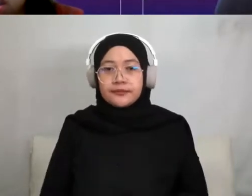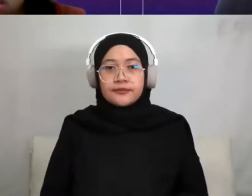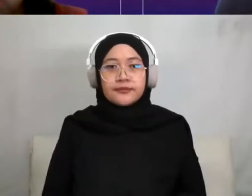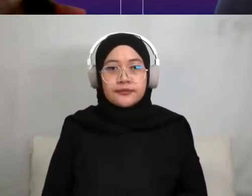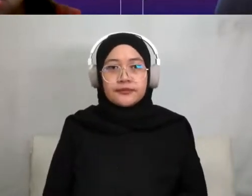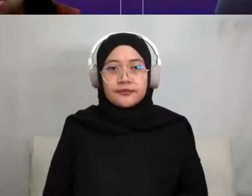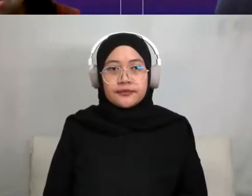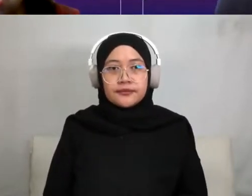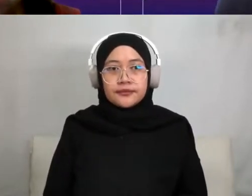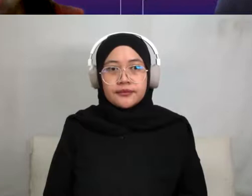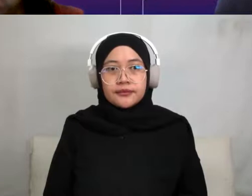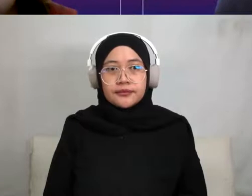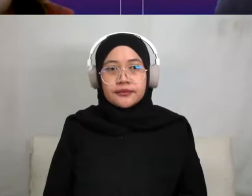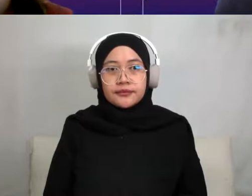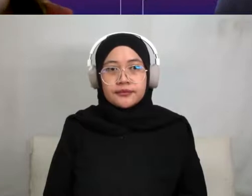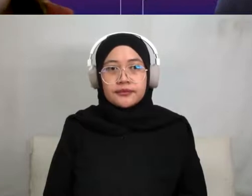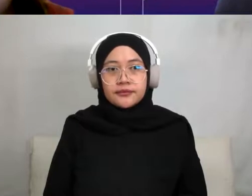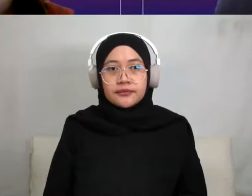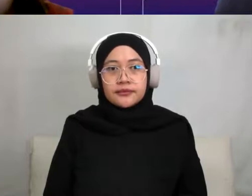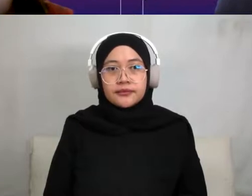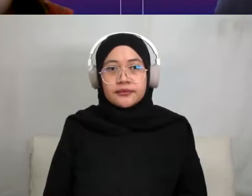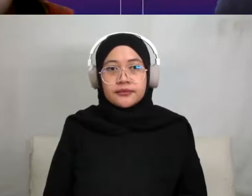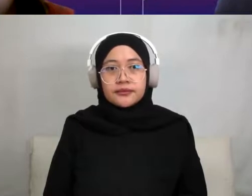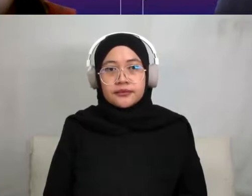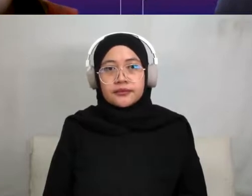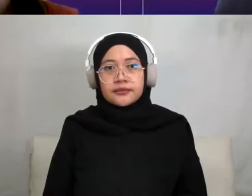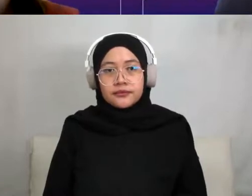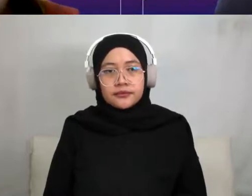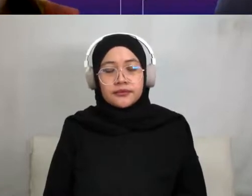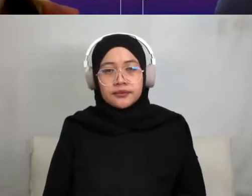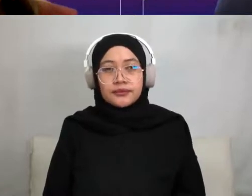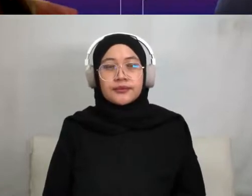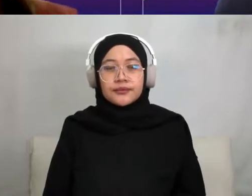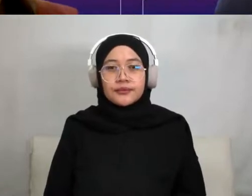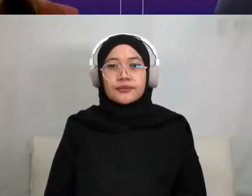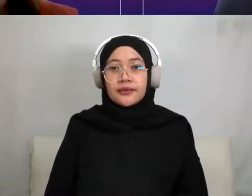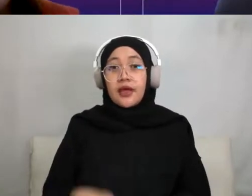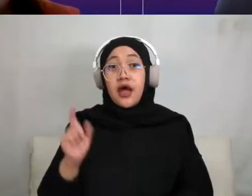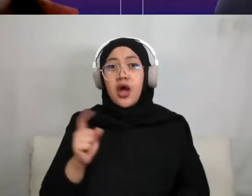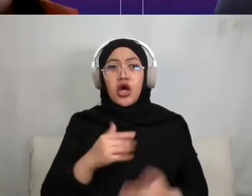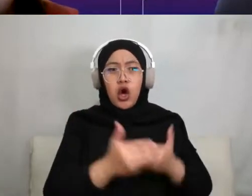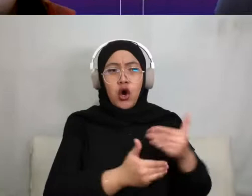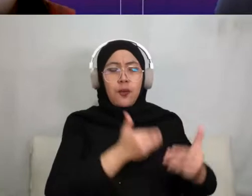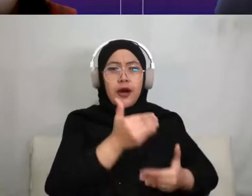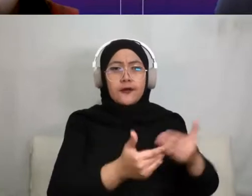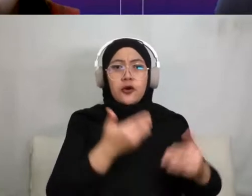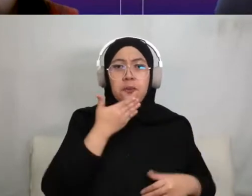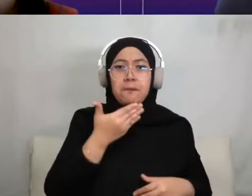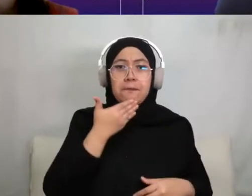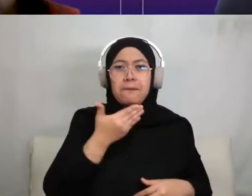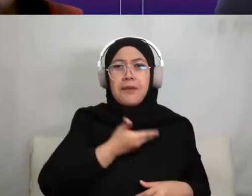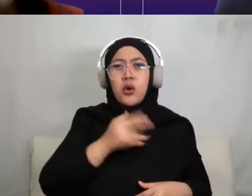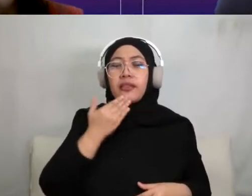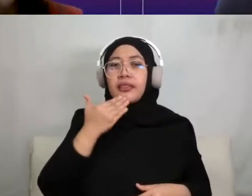So I think if any of the operators have questions, they can also write the questions in the chat box,